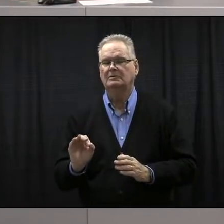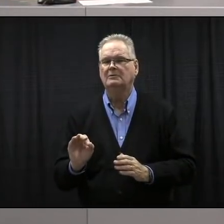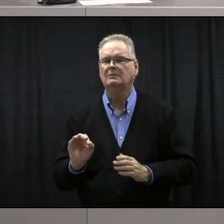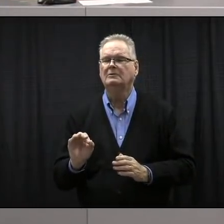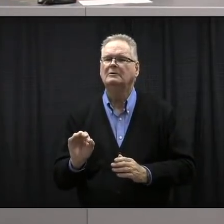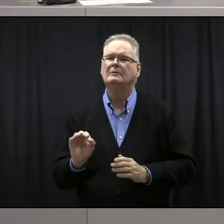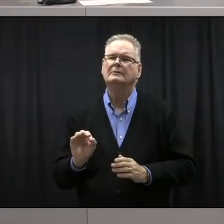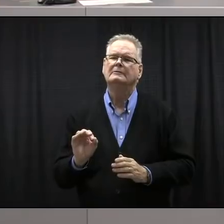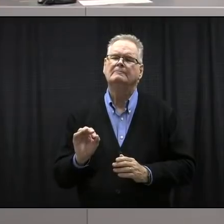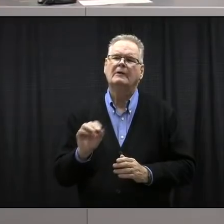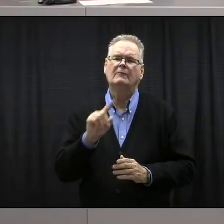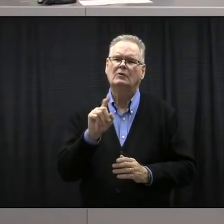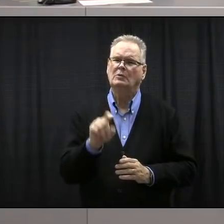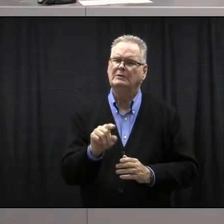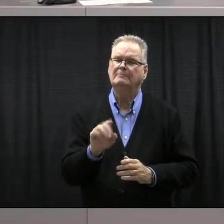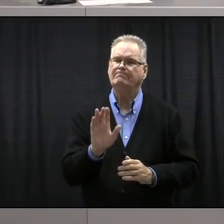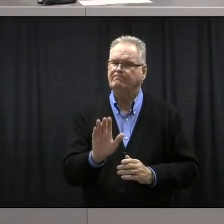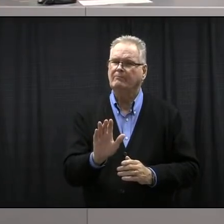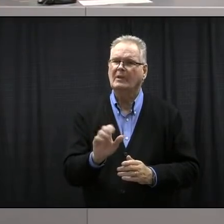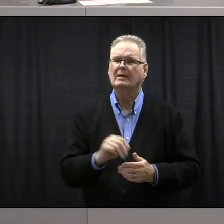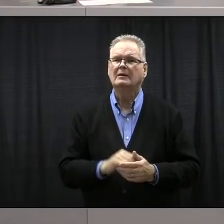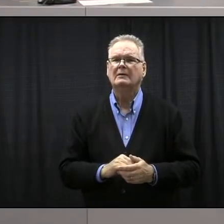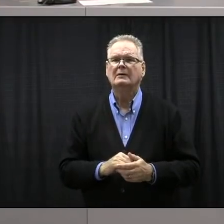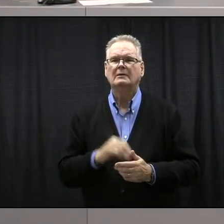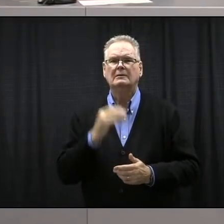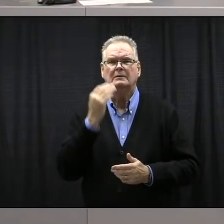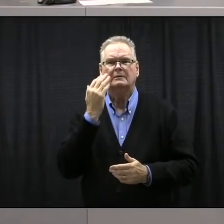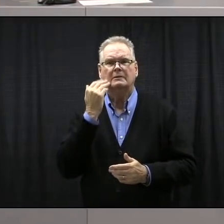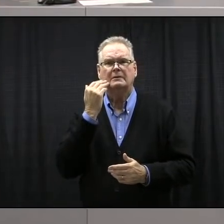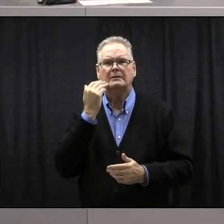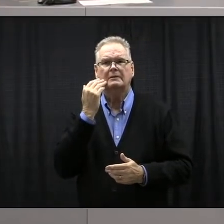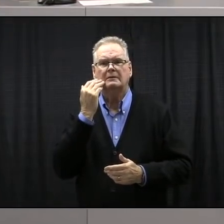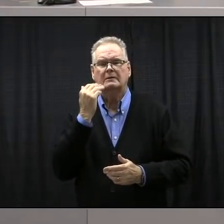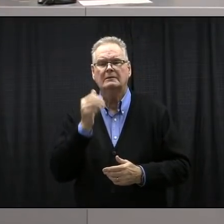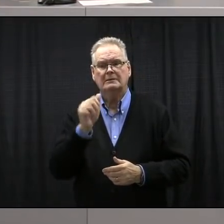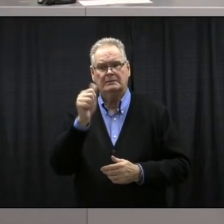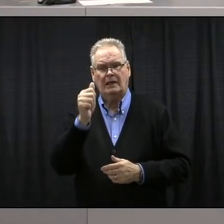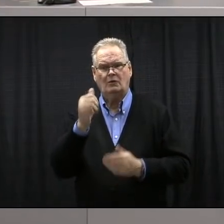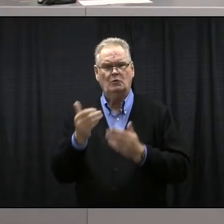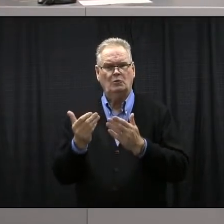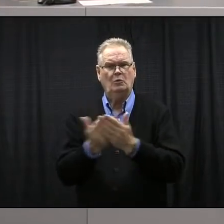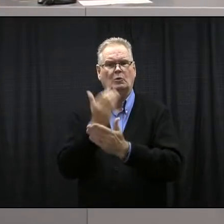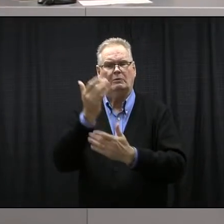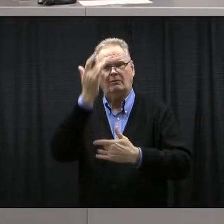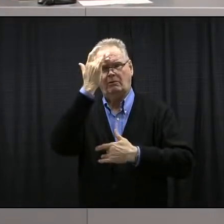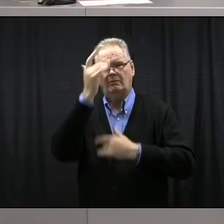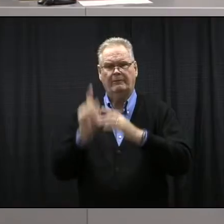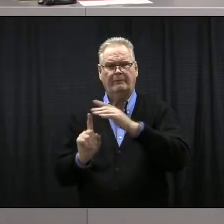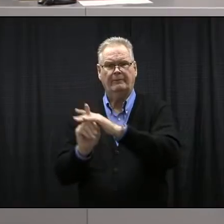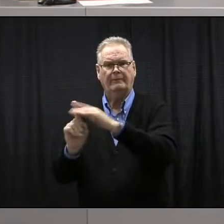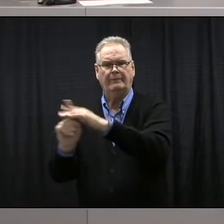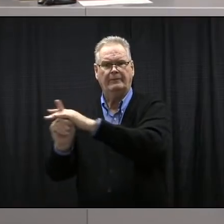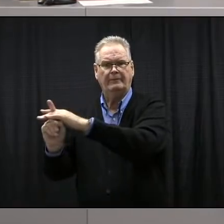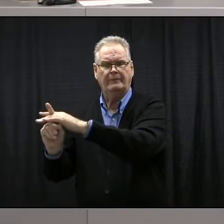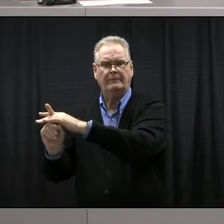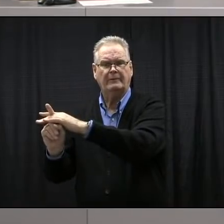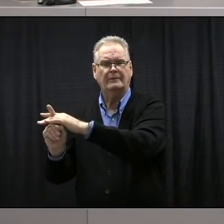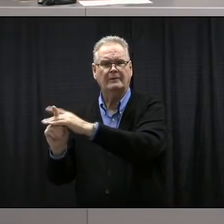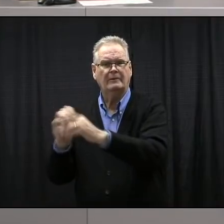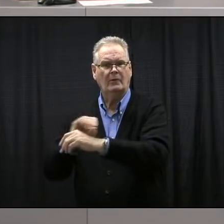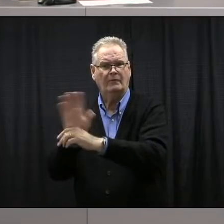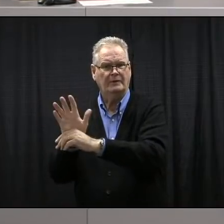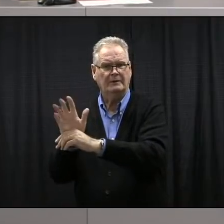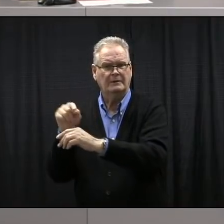make conclusions here, and one of the things here is that there seems to be a much higher percentage than just 1.5%.